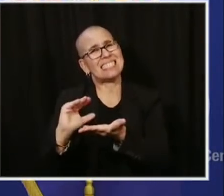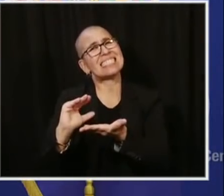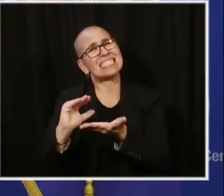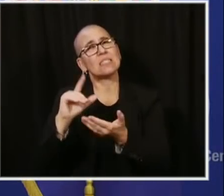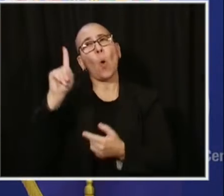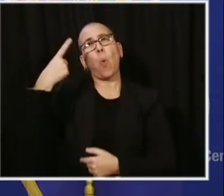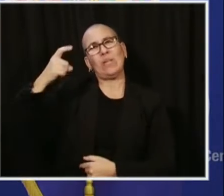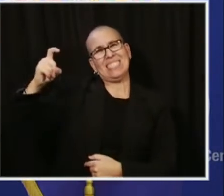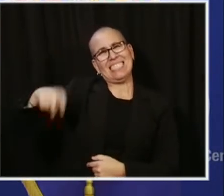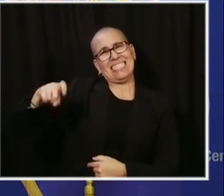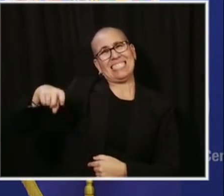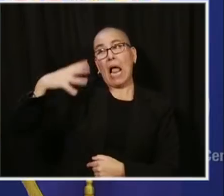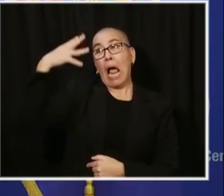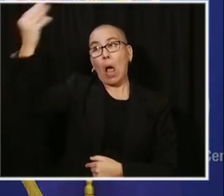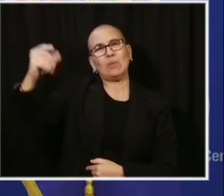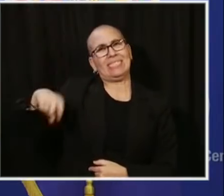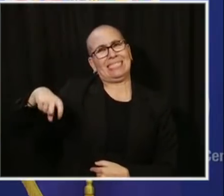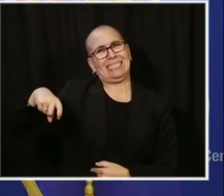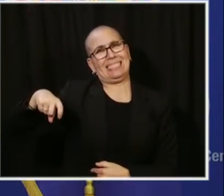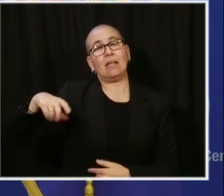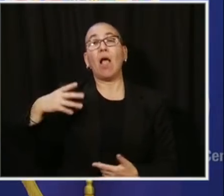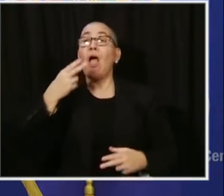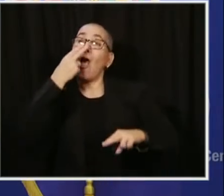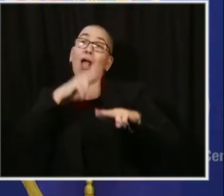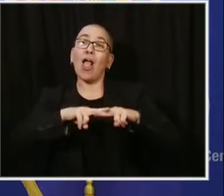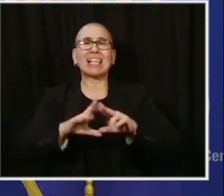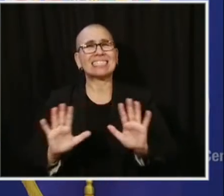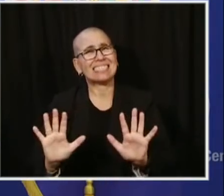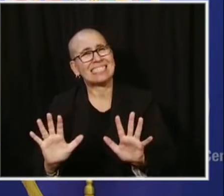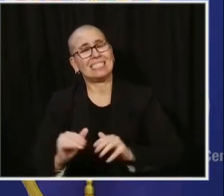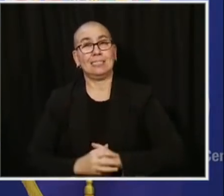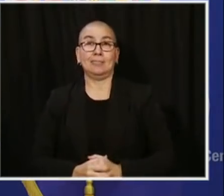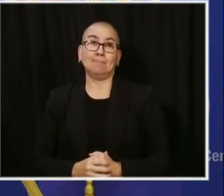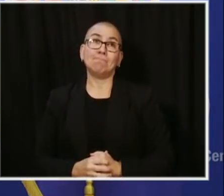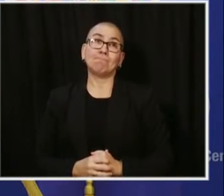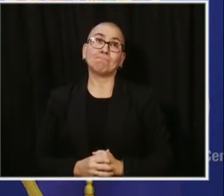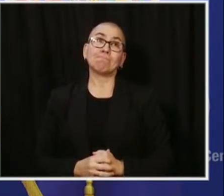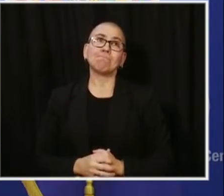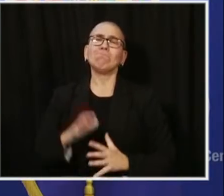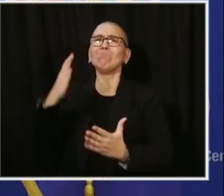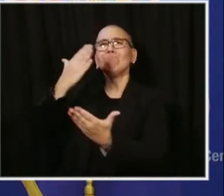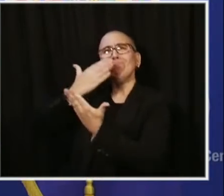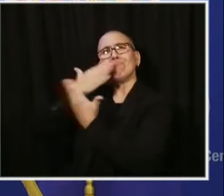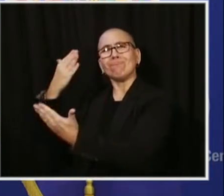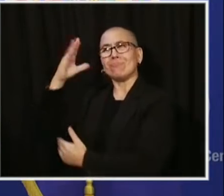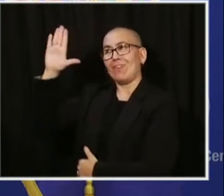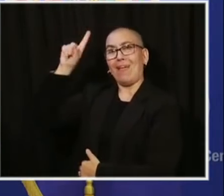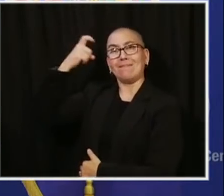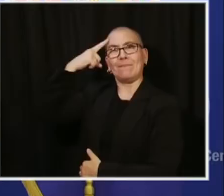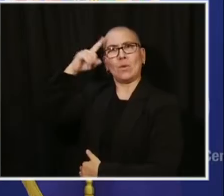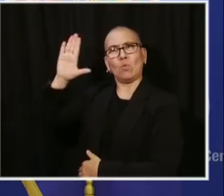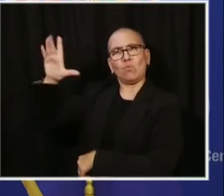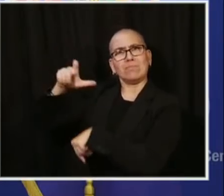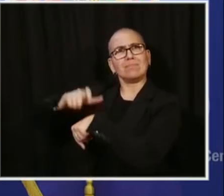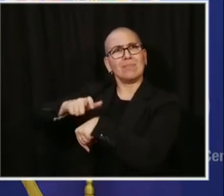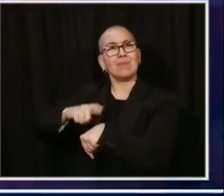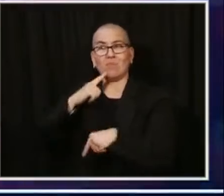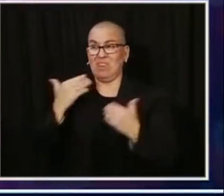time, and appreciate it. And this is our time as a whole state to kind of come together and really tackle this virus.